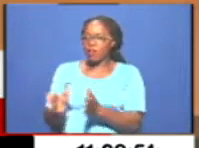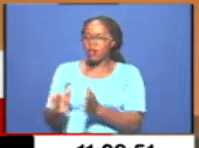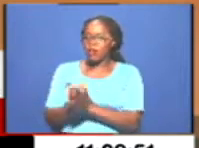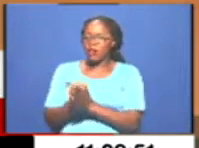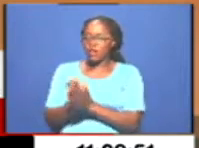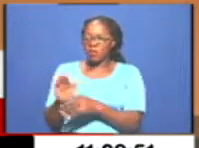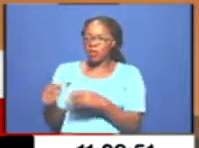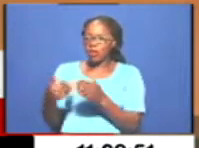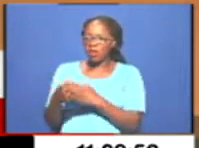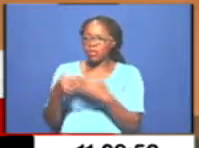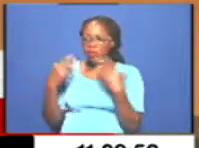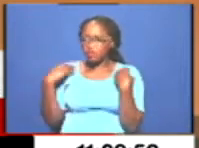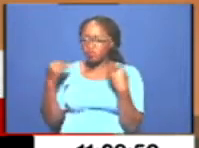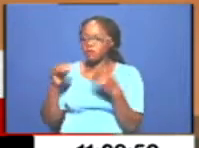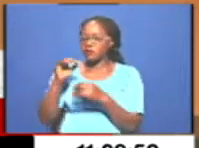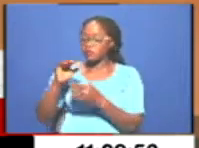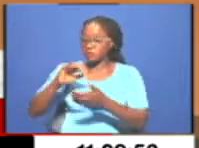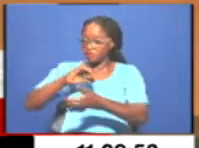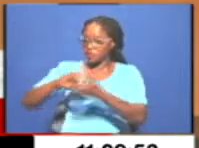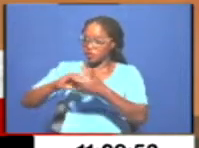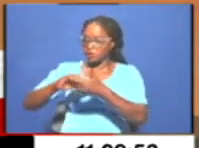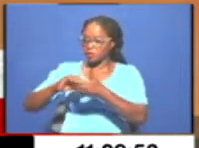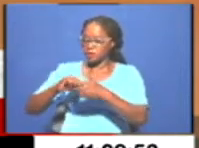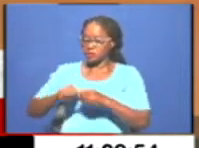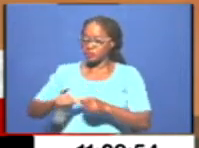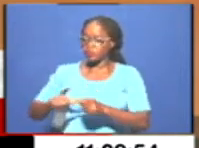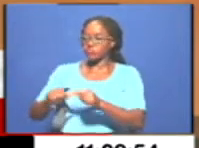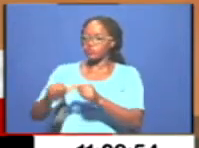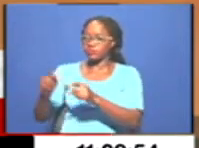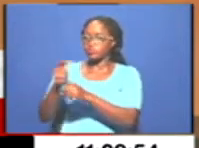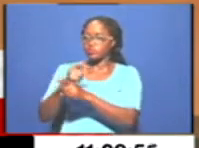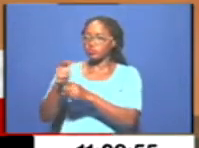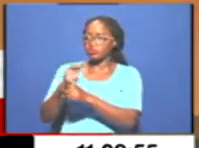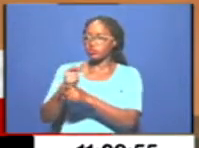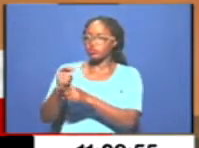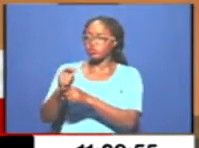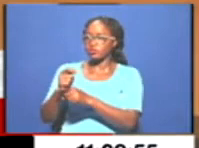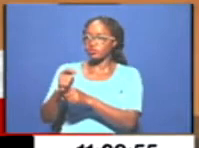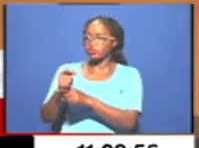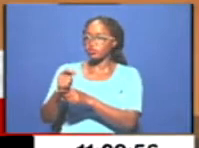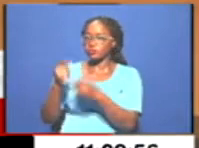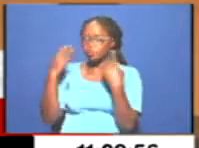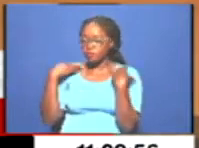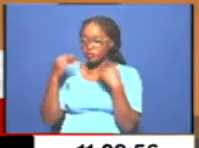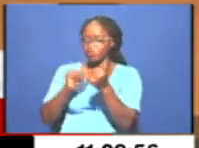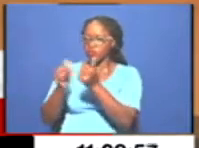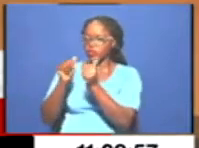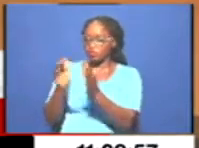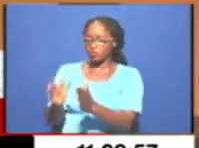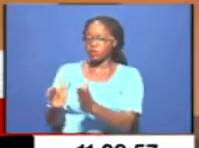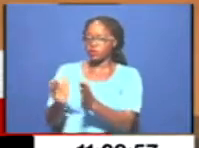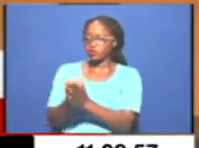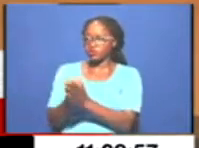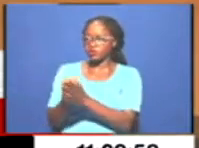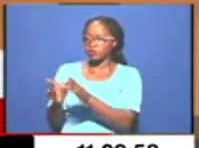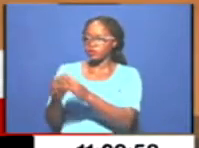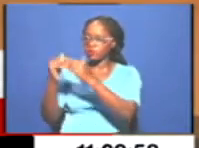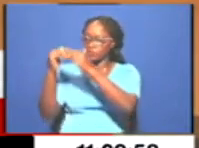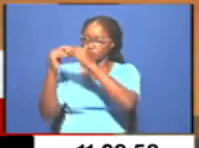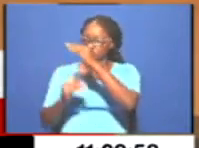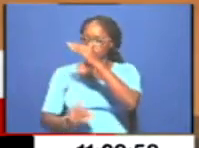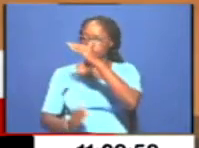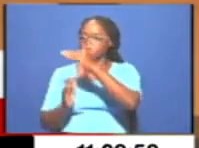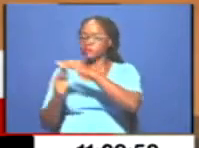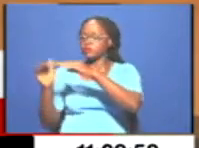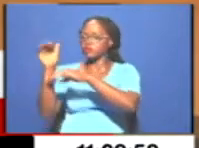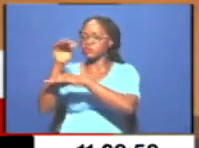federation will go through continuous training of the sports administrators. We are also saying we are going below the top level, because at the